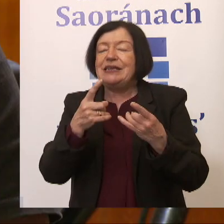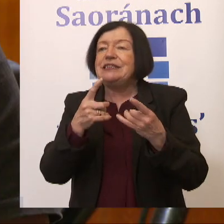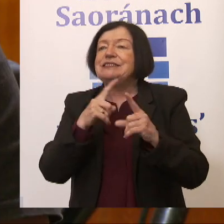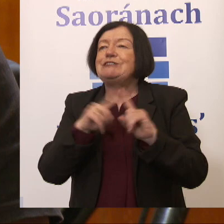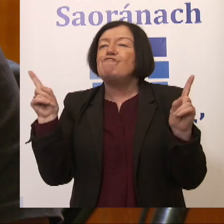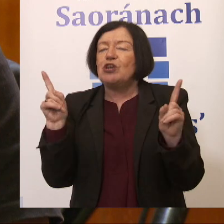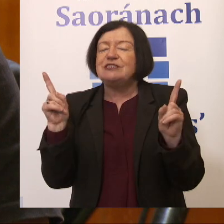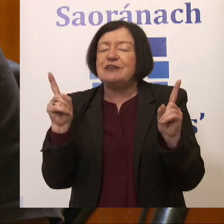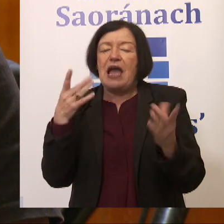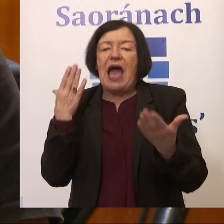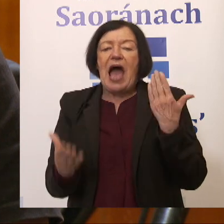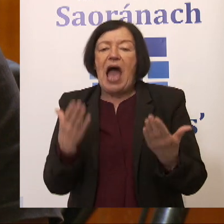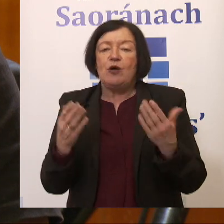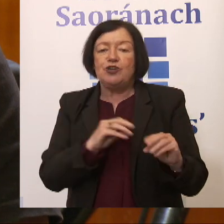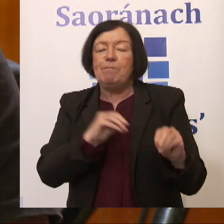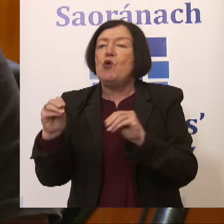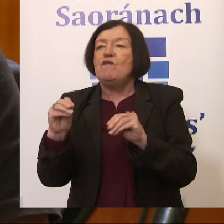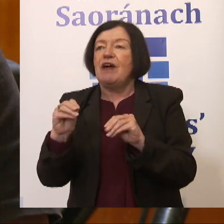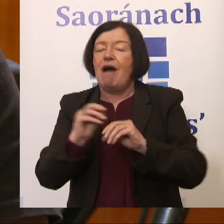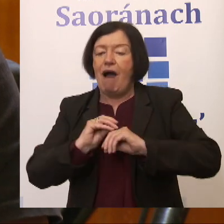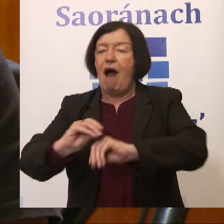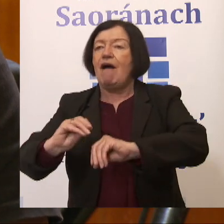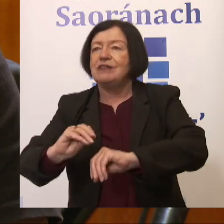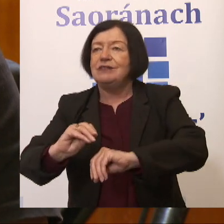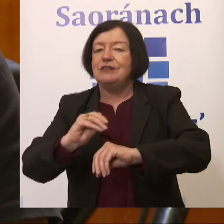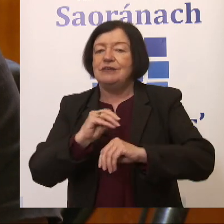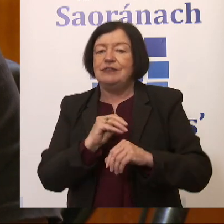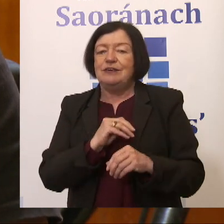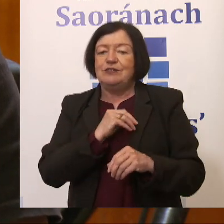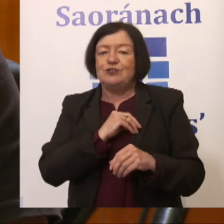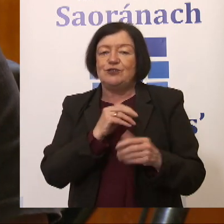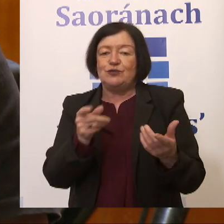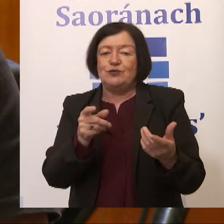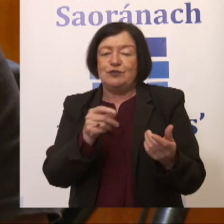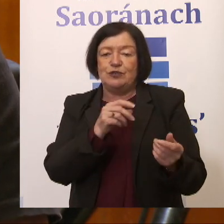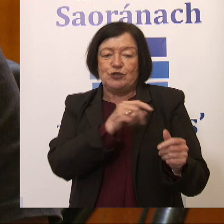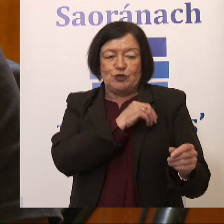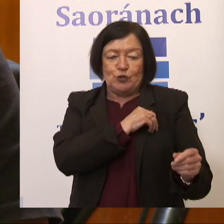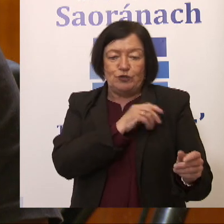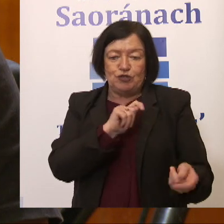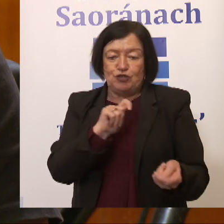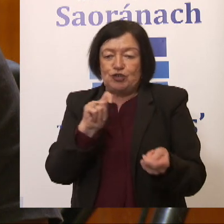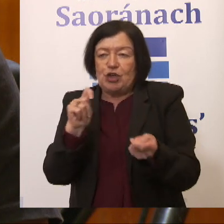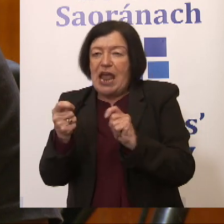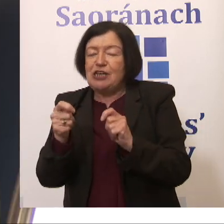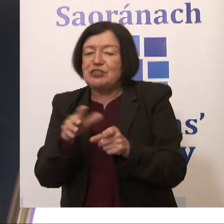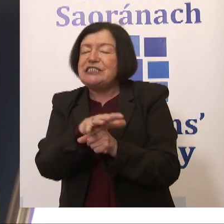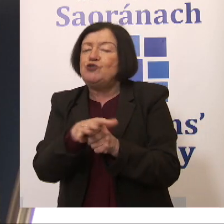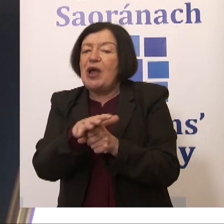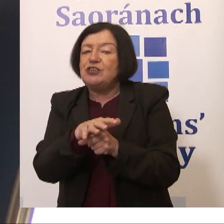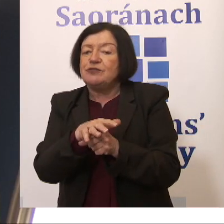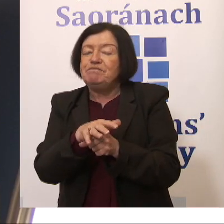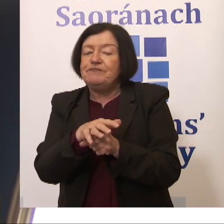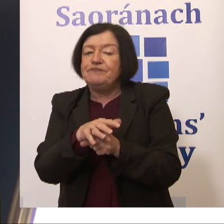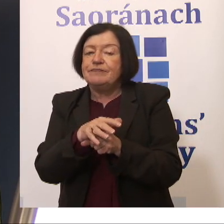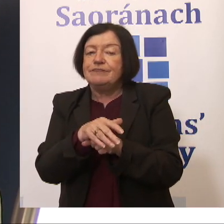And then how do you move that forward to a 2B scenario, right? And how quickly can you do that? And